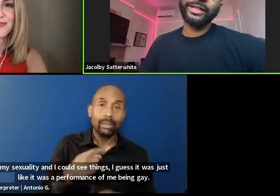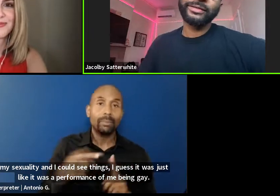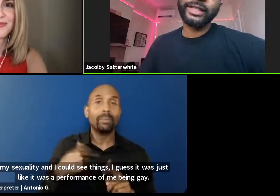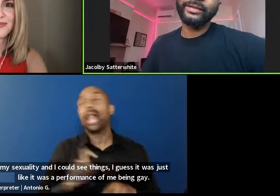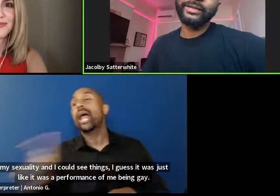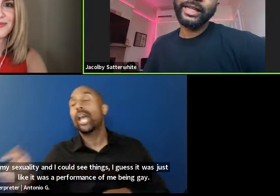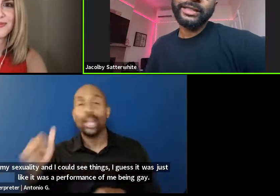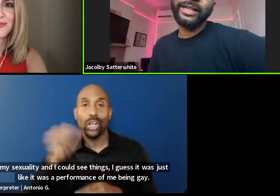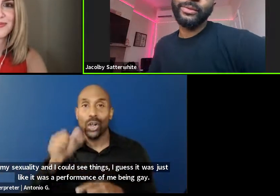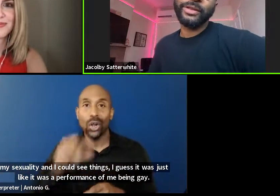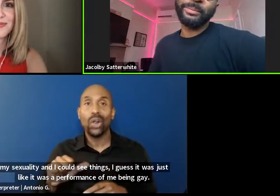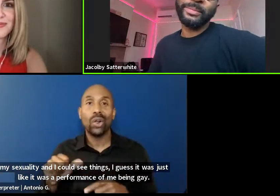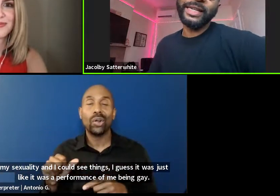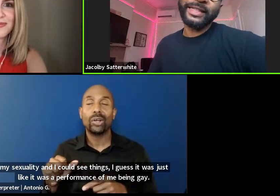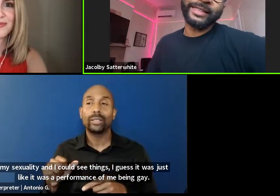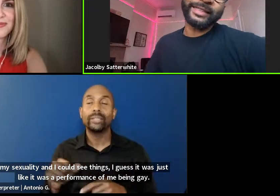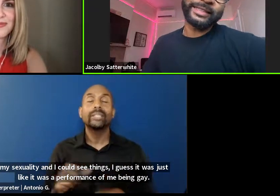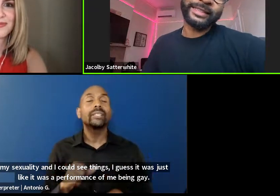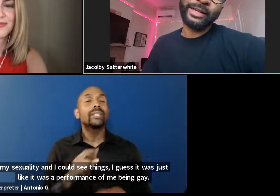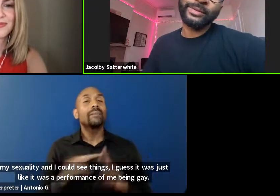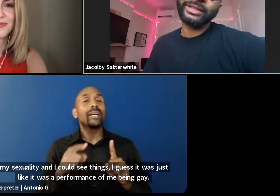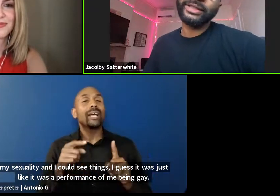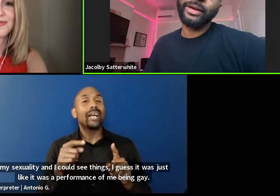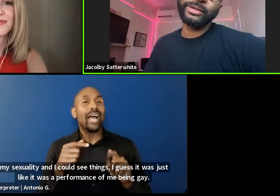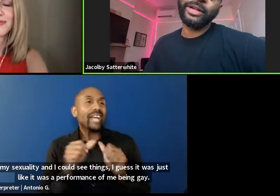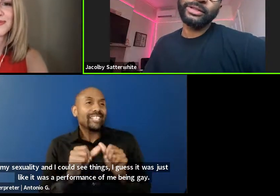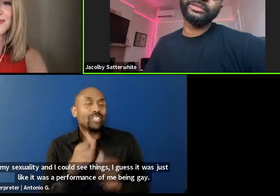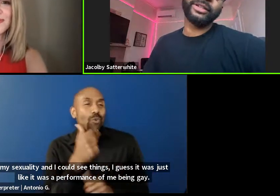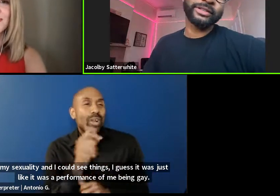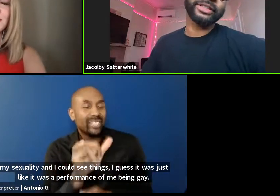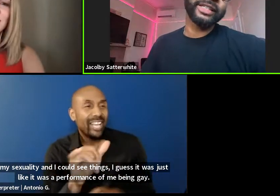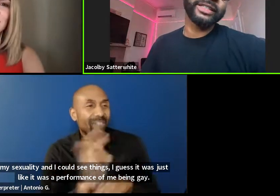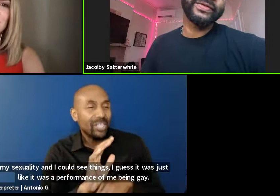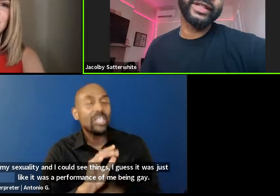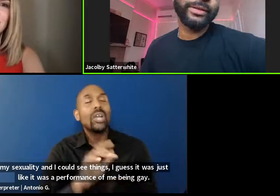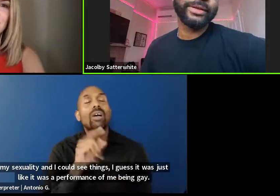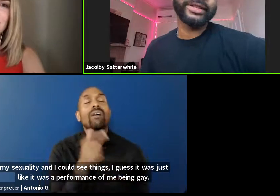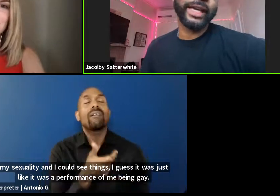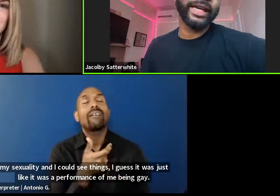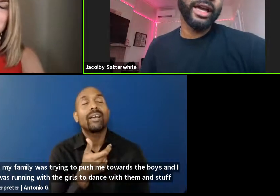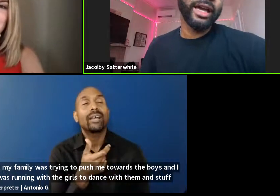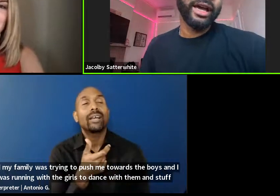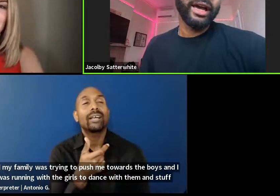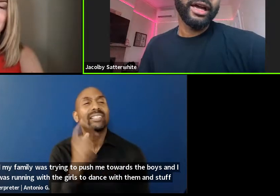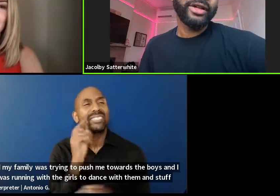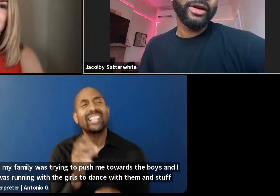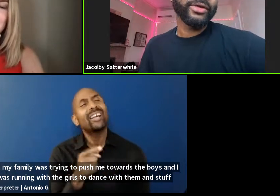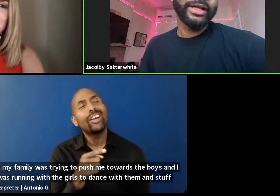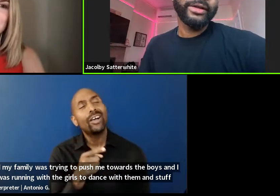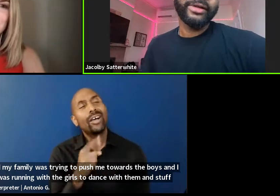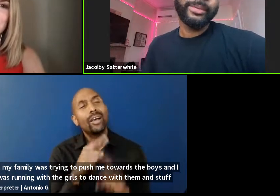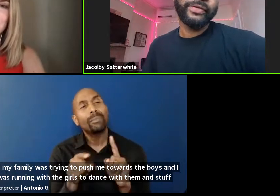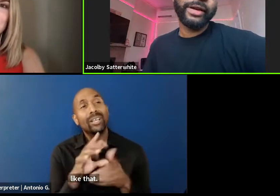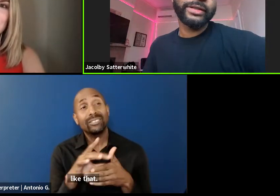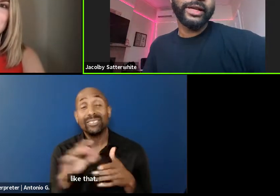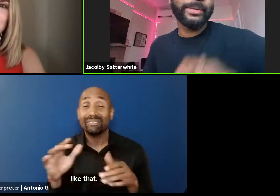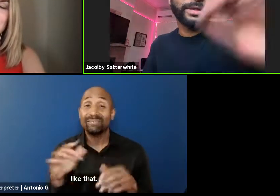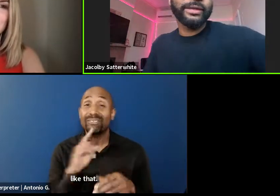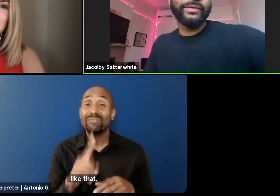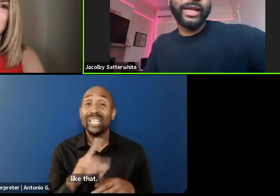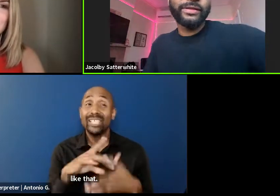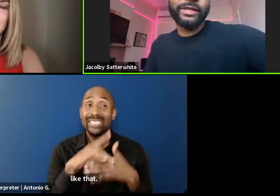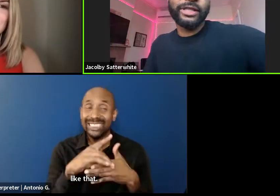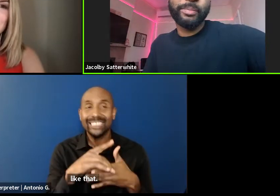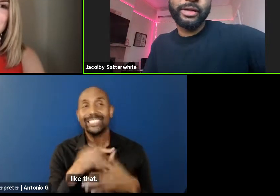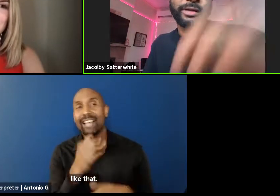video and I was like, well, that's not where the meat is. I was also noticing that this video was like, you know, I was reading Robert Ferris